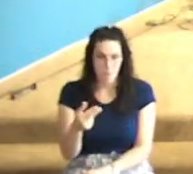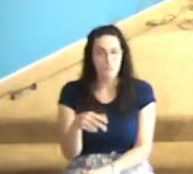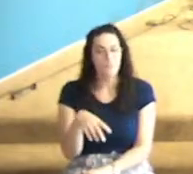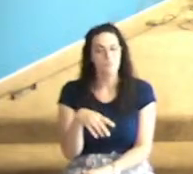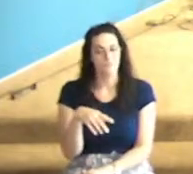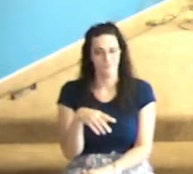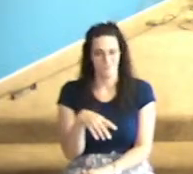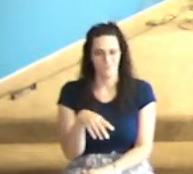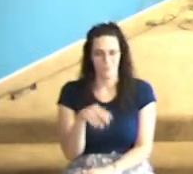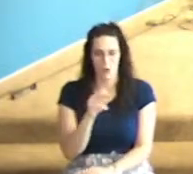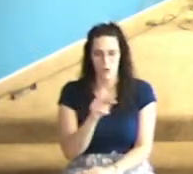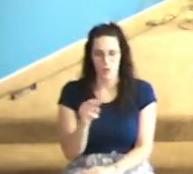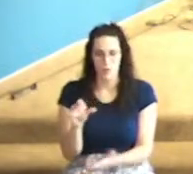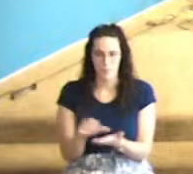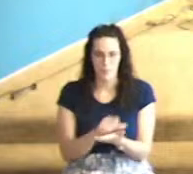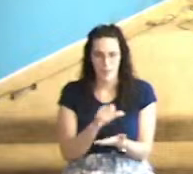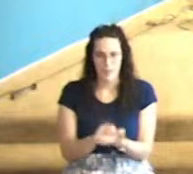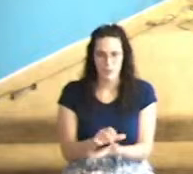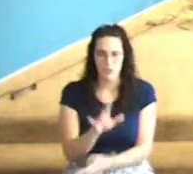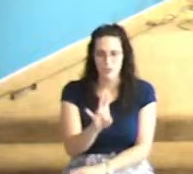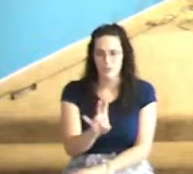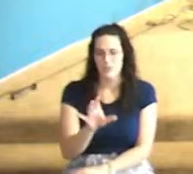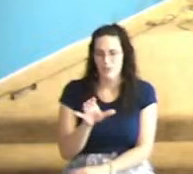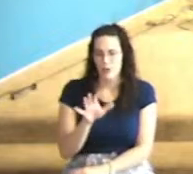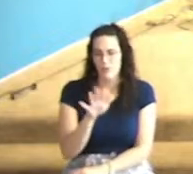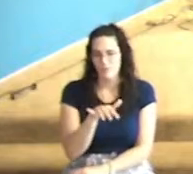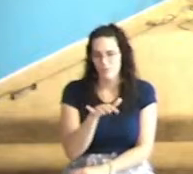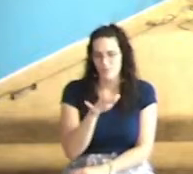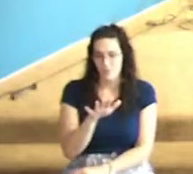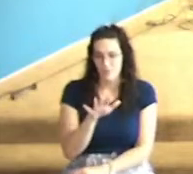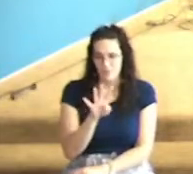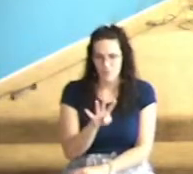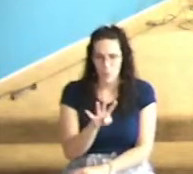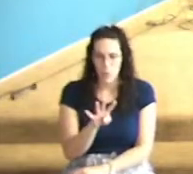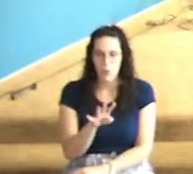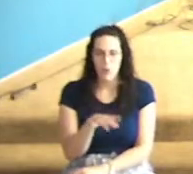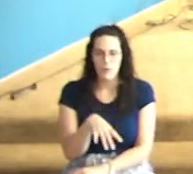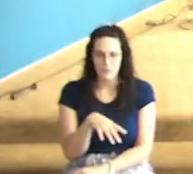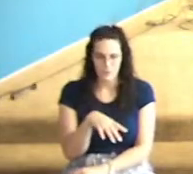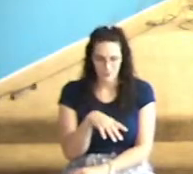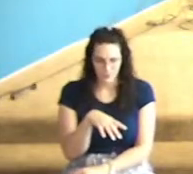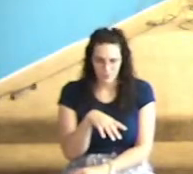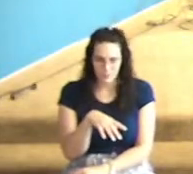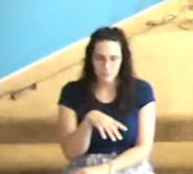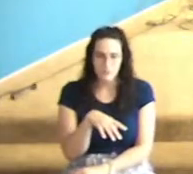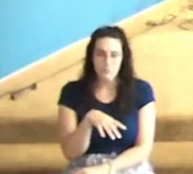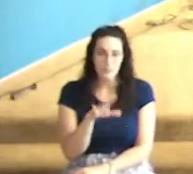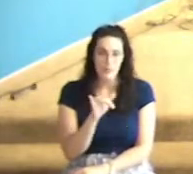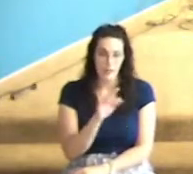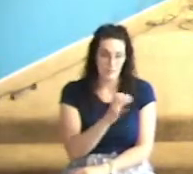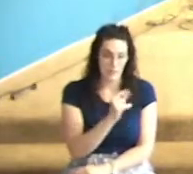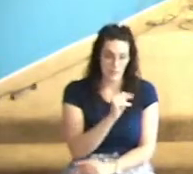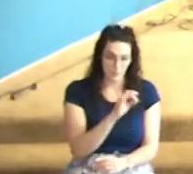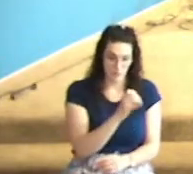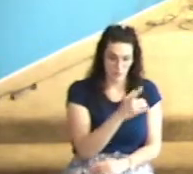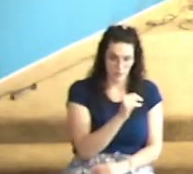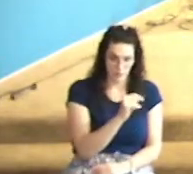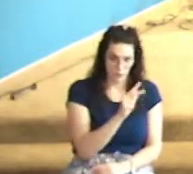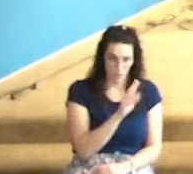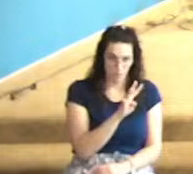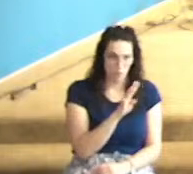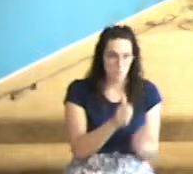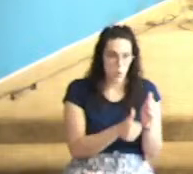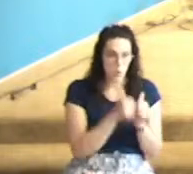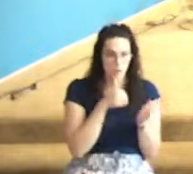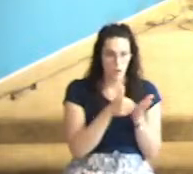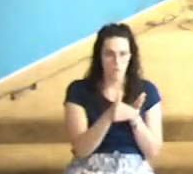turn in your Bible. It's there on page 754. This text from Exodus 34 is the most often